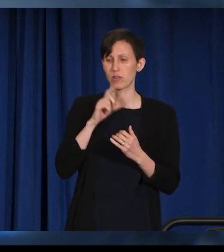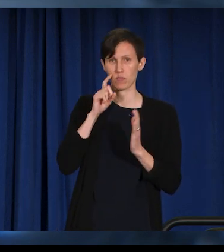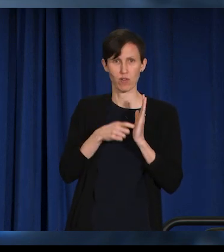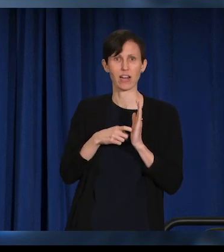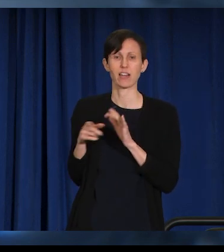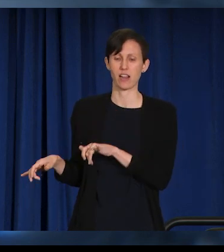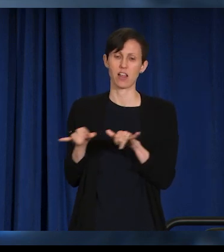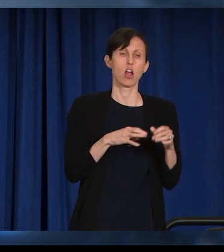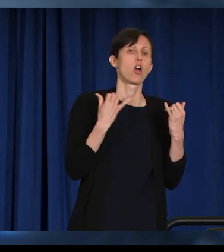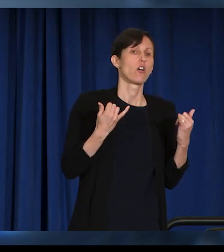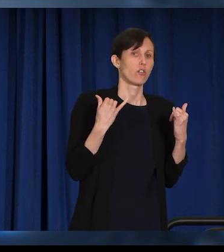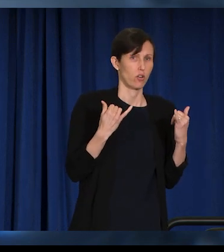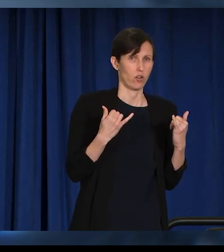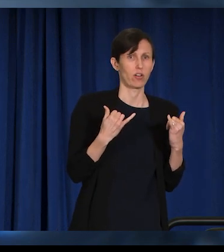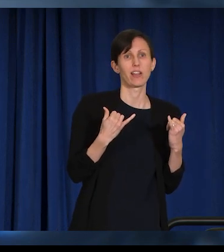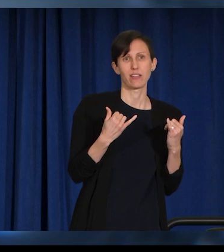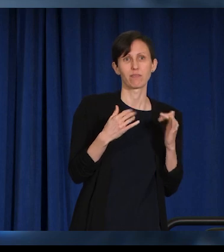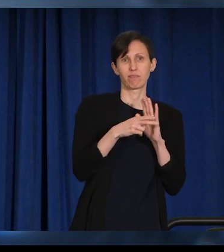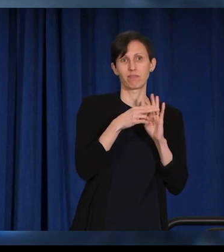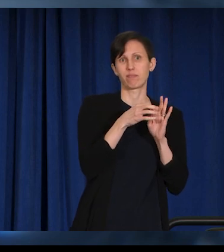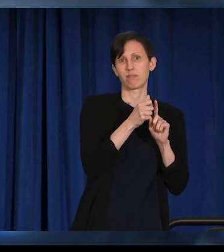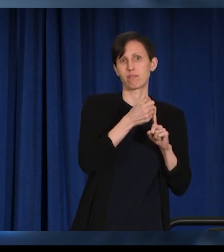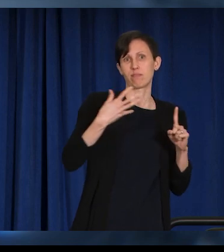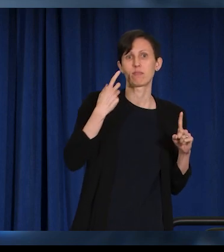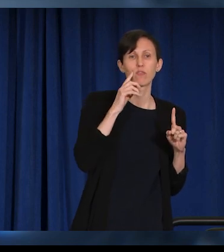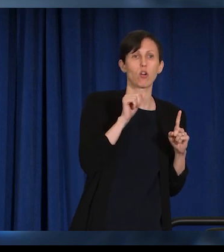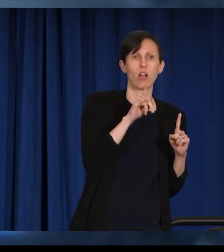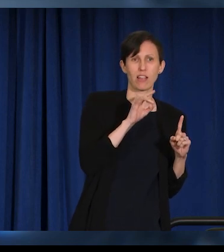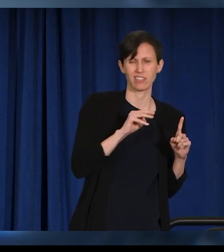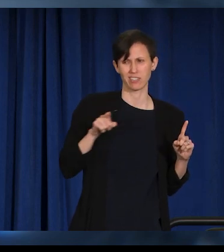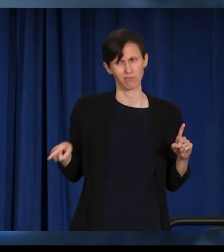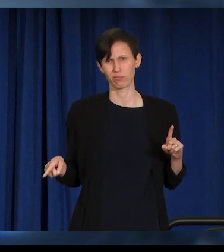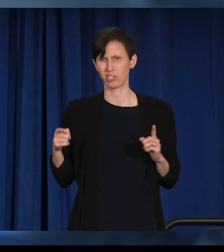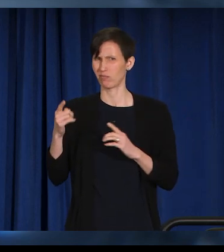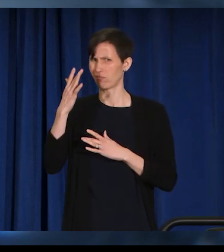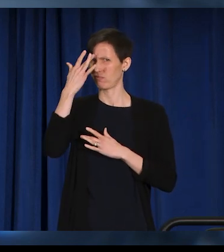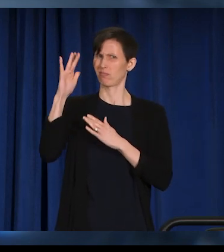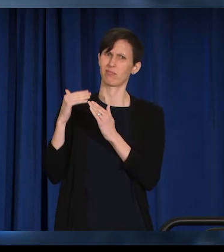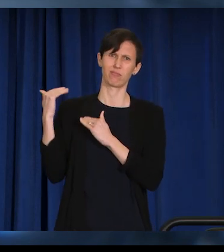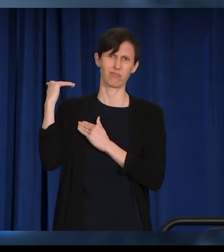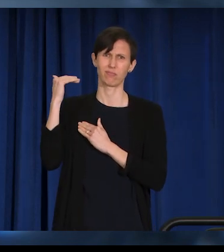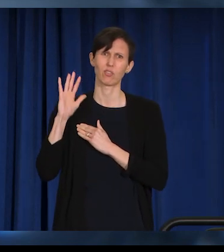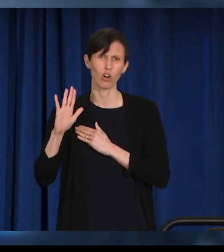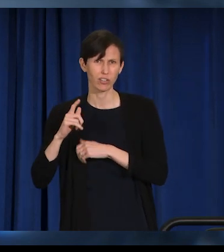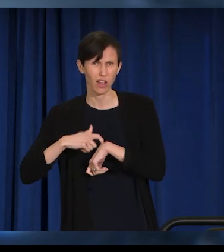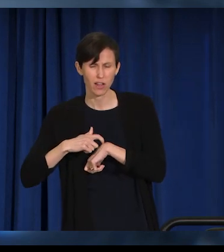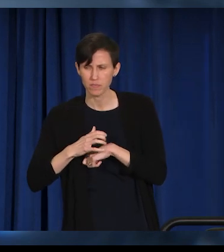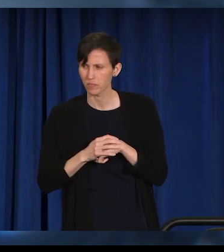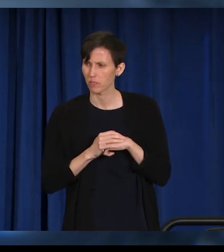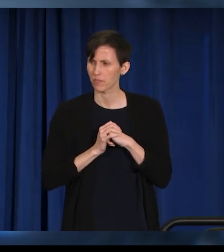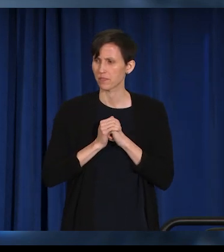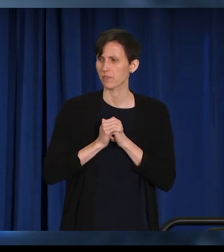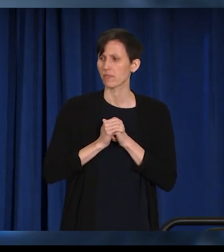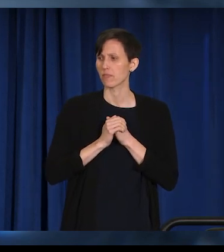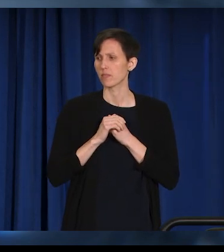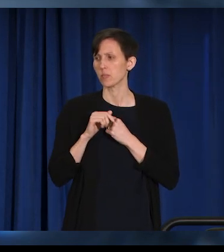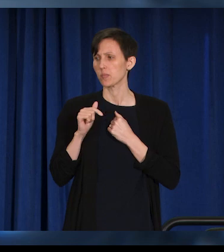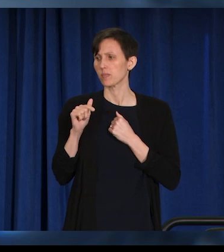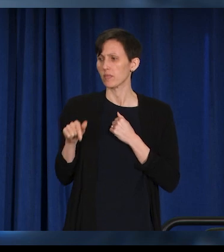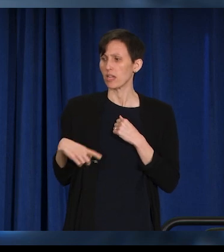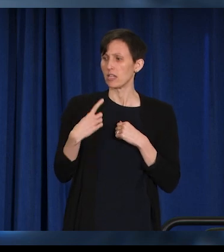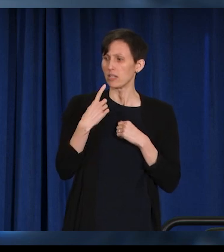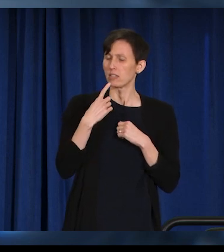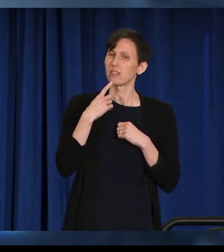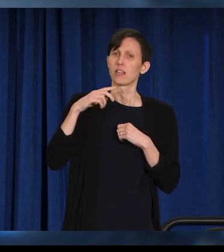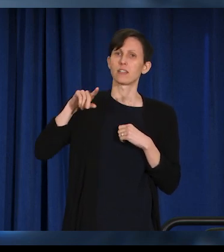for autism. She was very much ahead of her time. Grunya termed it schizoid or autistic psychopathy, and psychopathy at